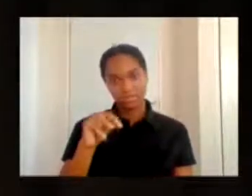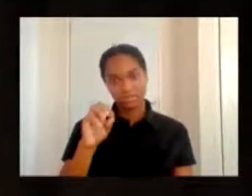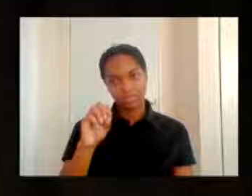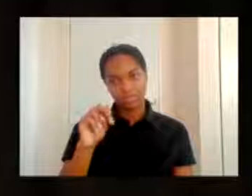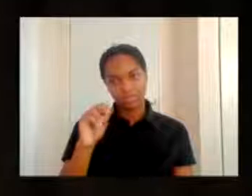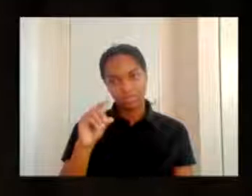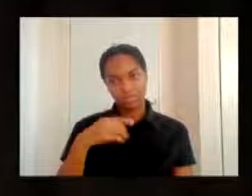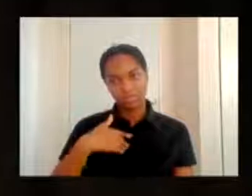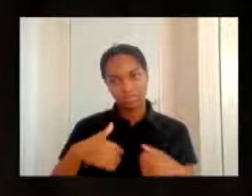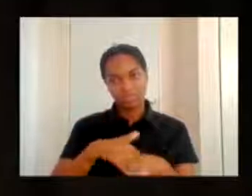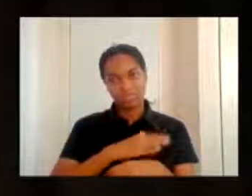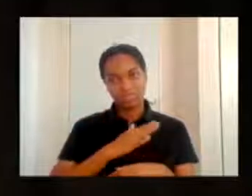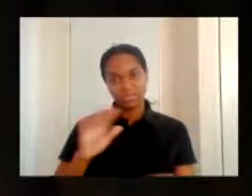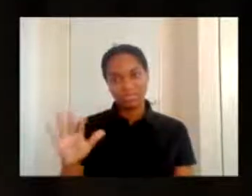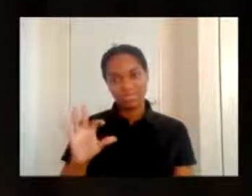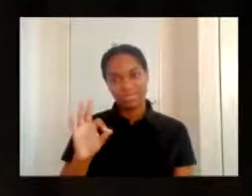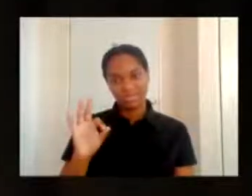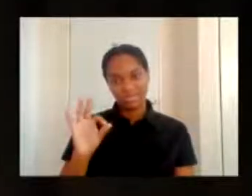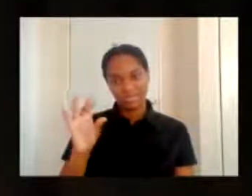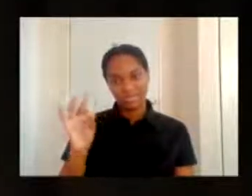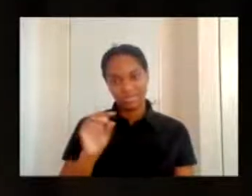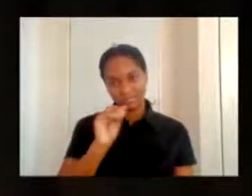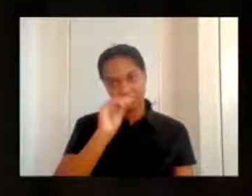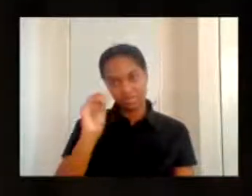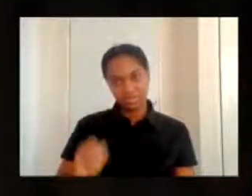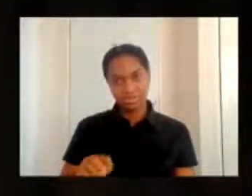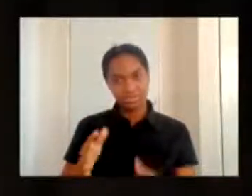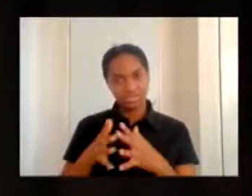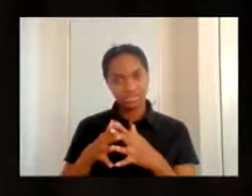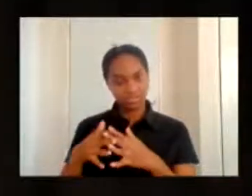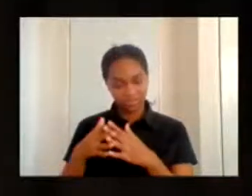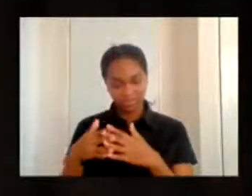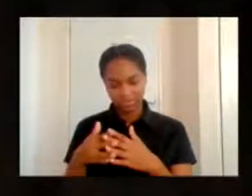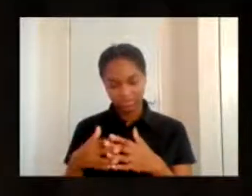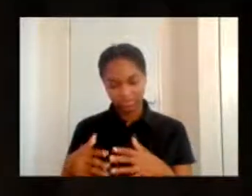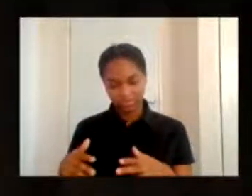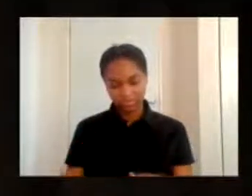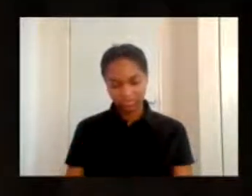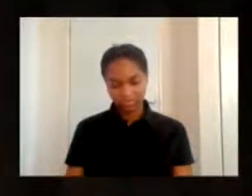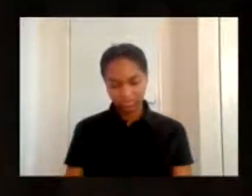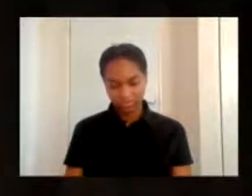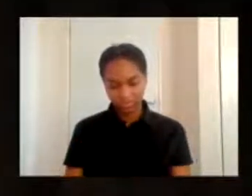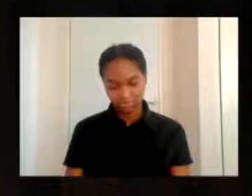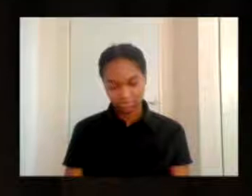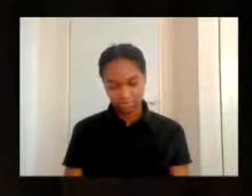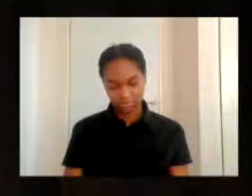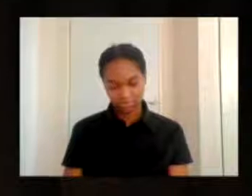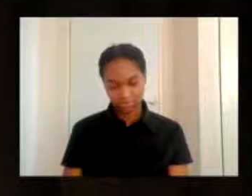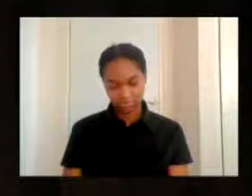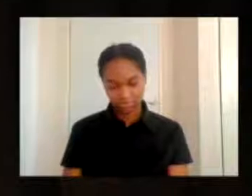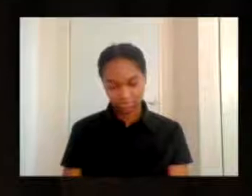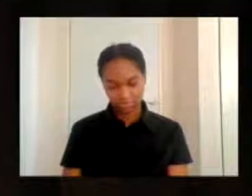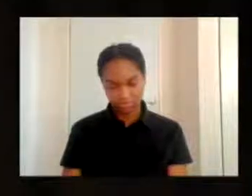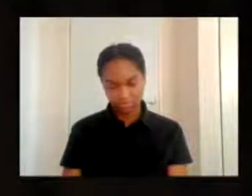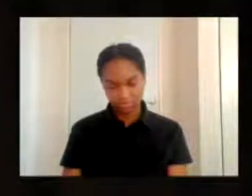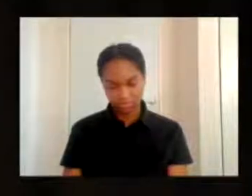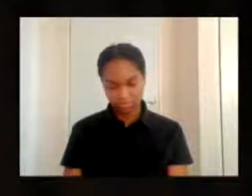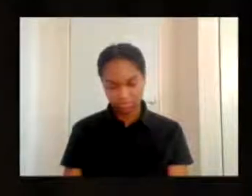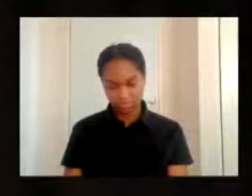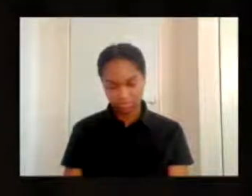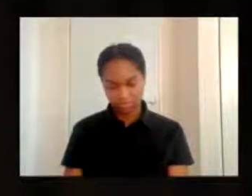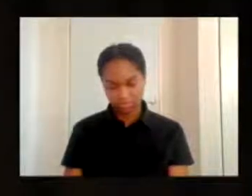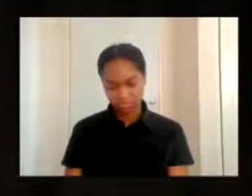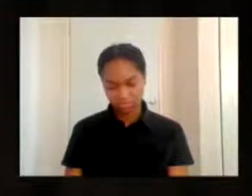about 98% of America as far as the coverage across all people.